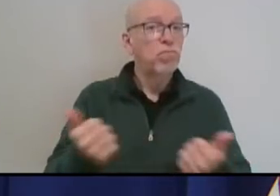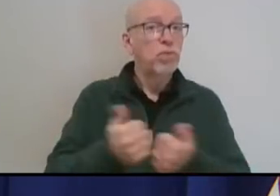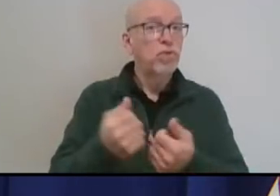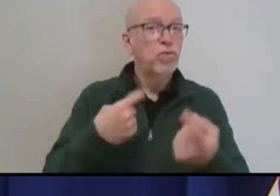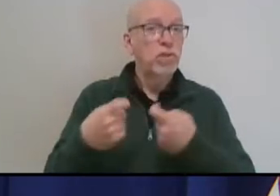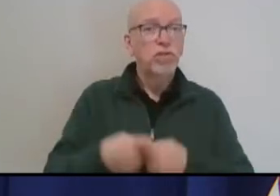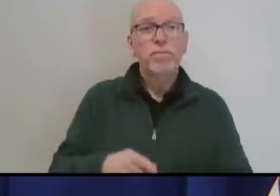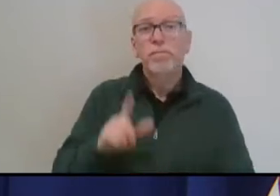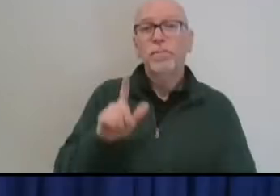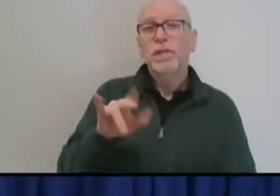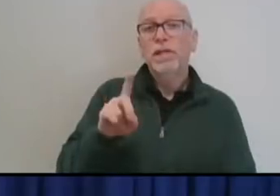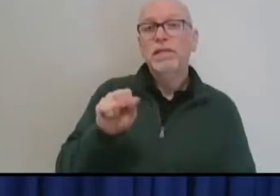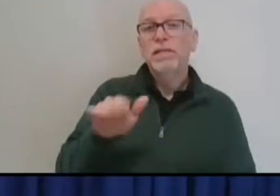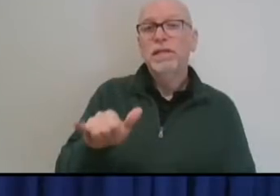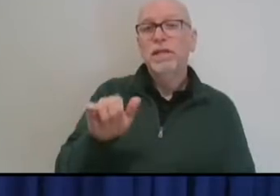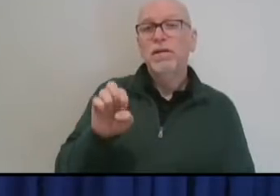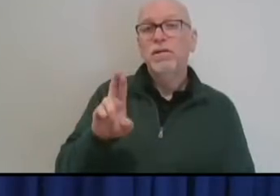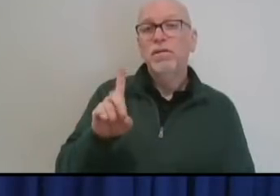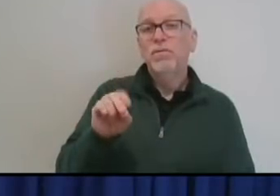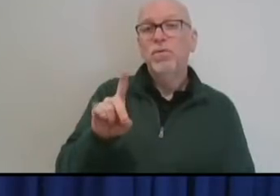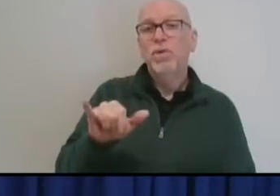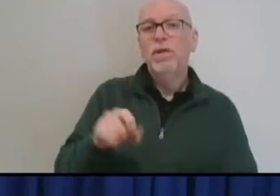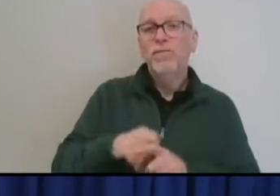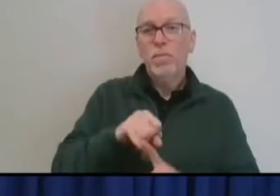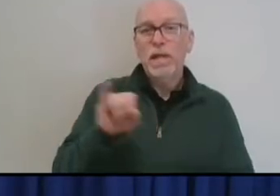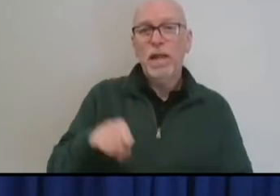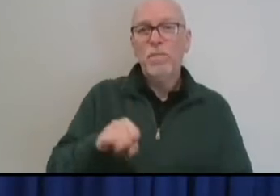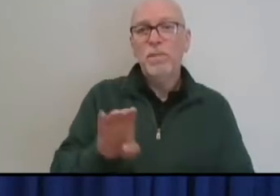Lindsay Erdody, the Indianapolis Business Journal.